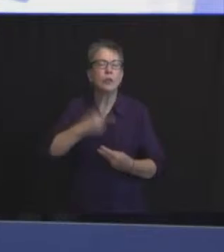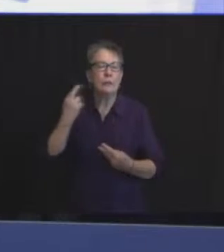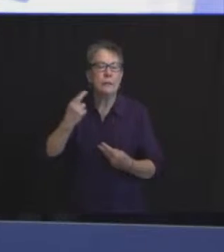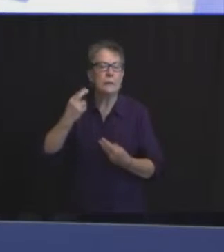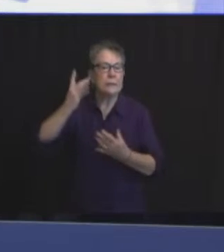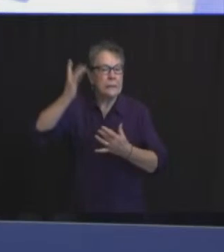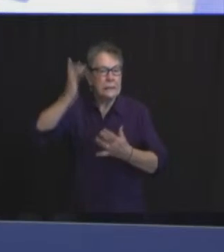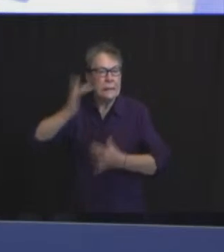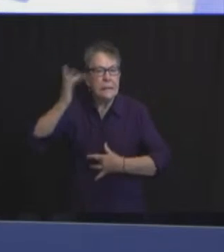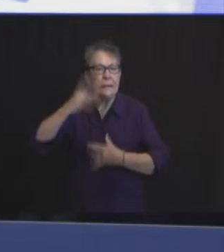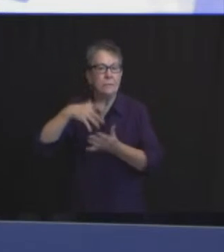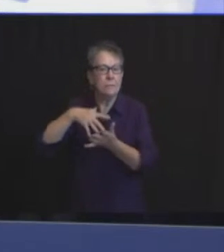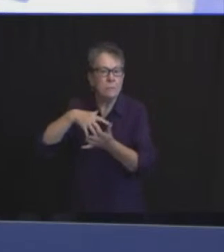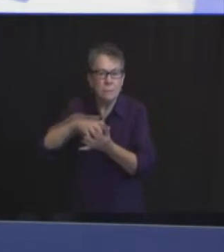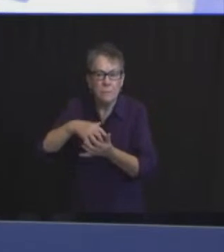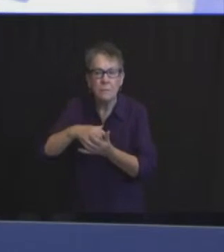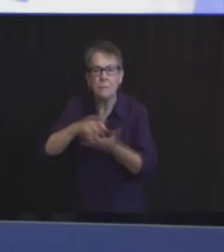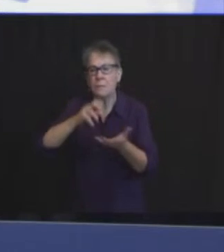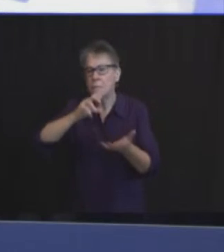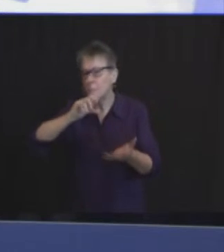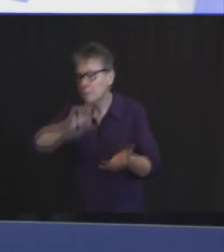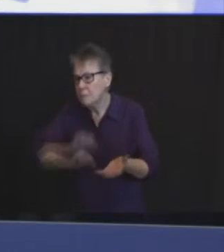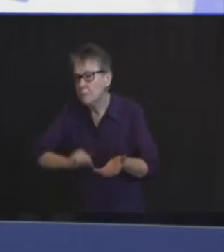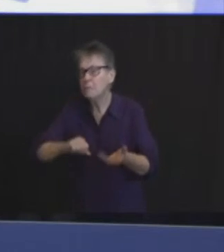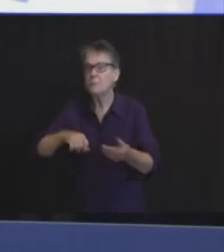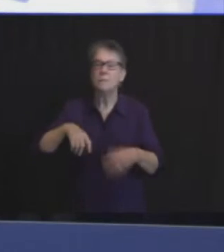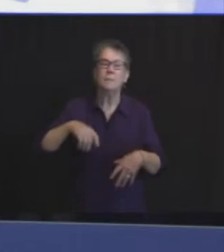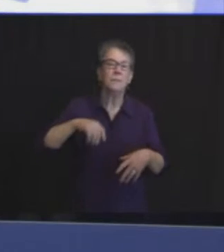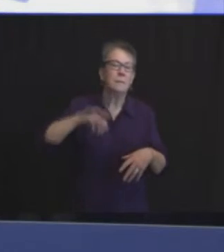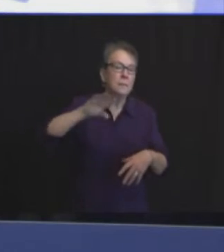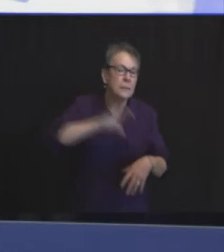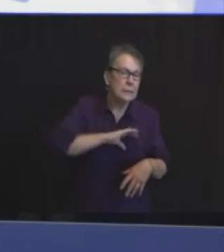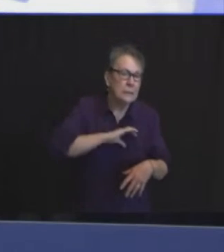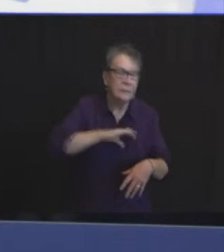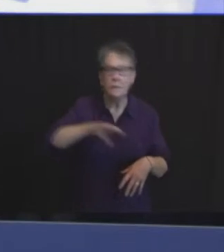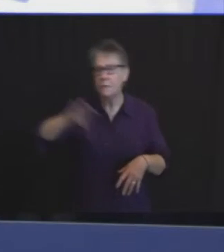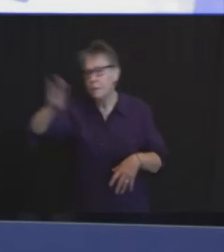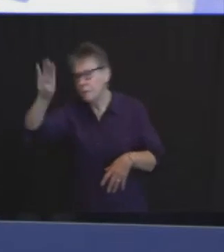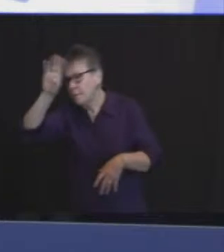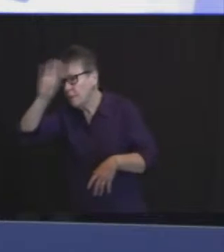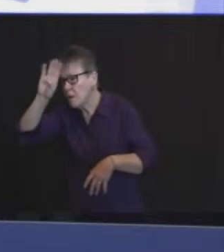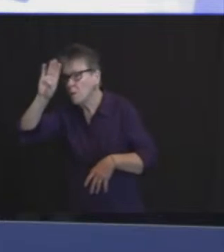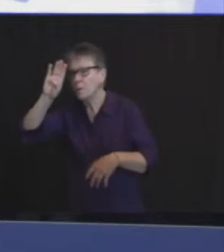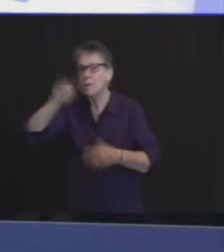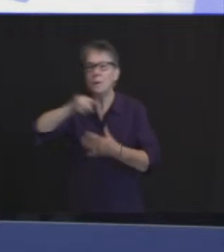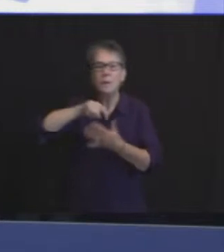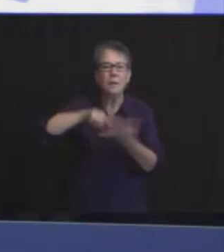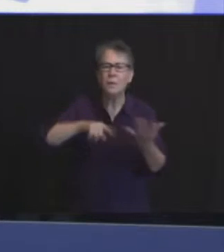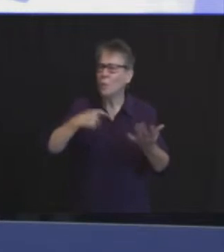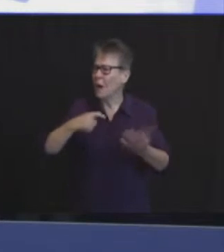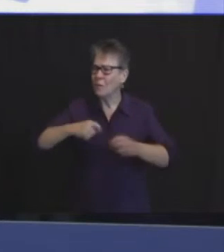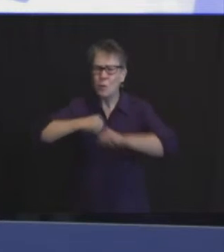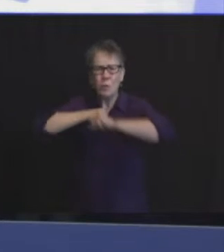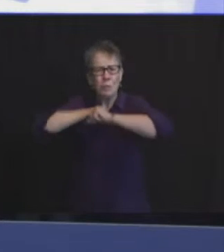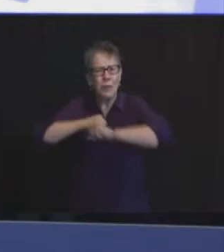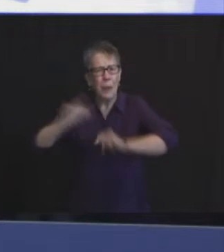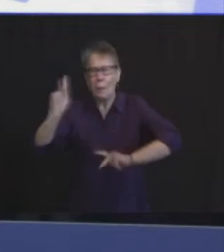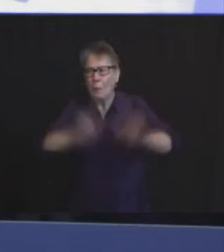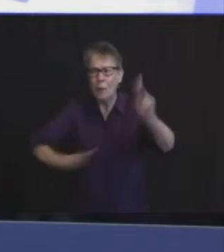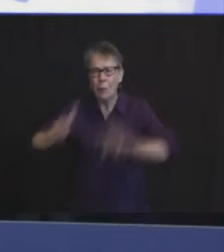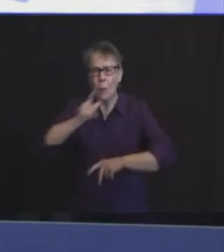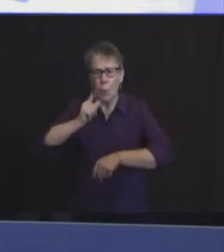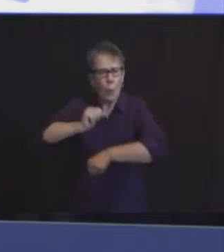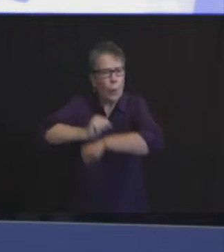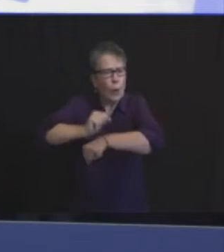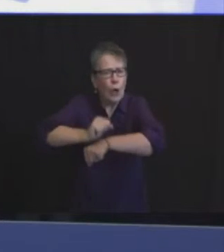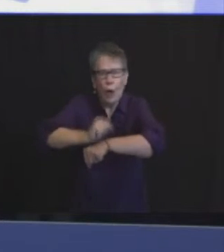protect public health and safety and respond to 911 calls. We wish we had enough for everyone, but again, demand